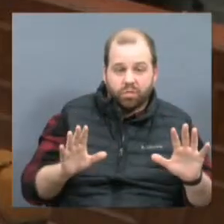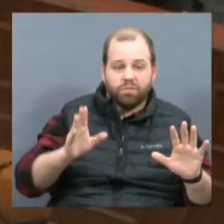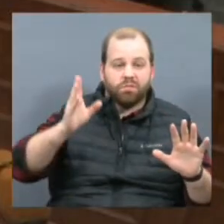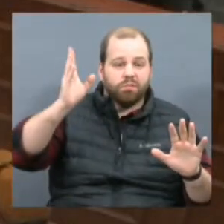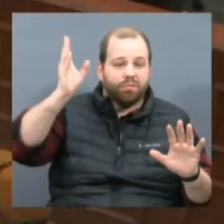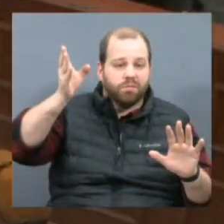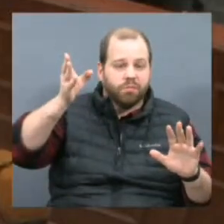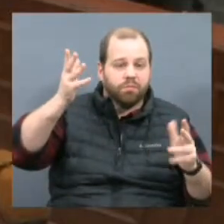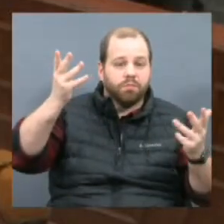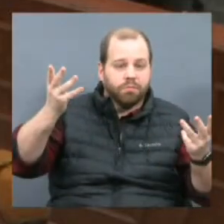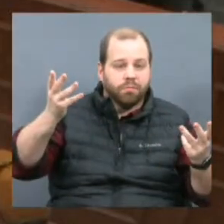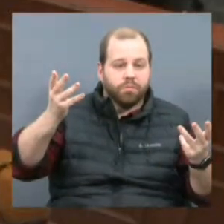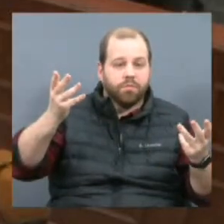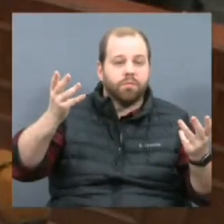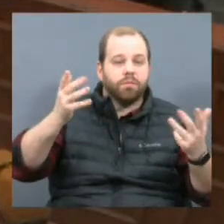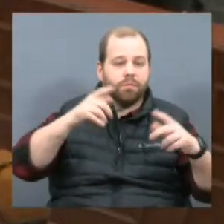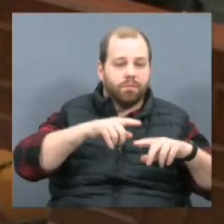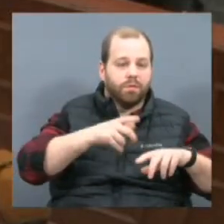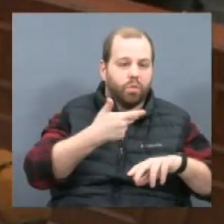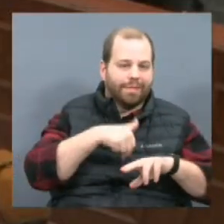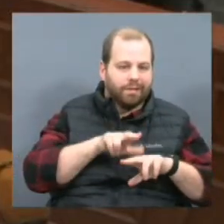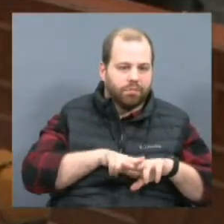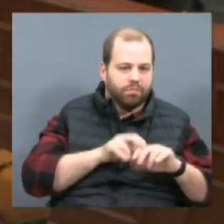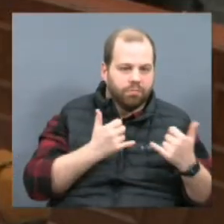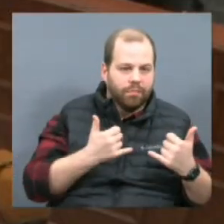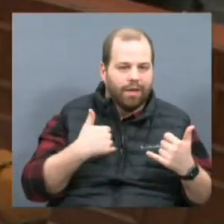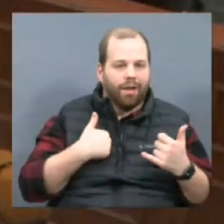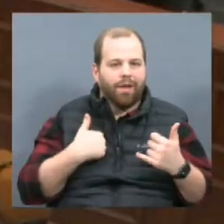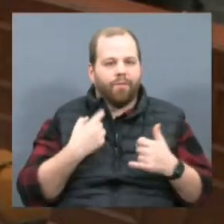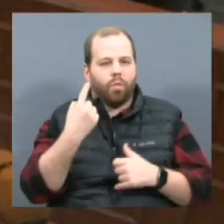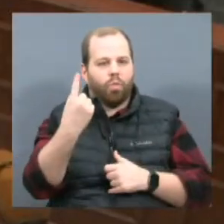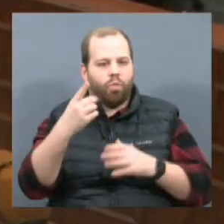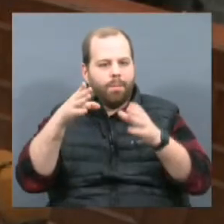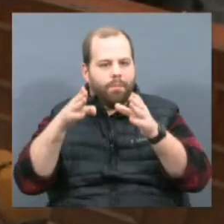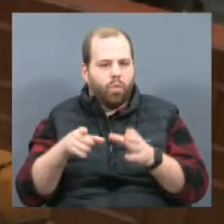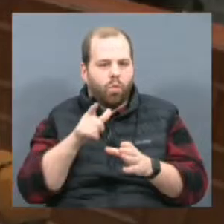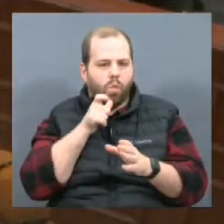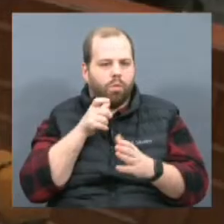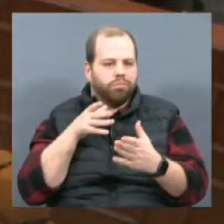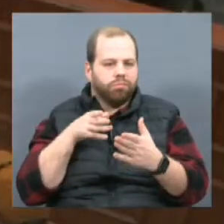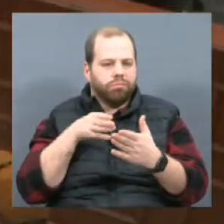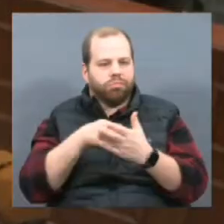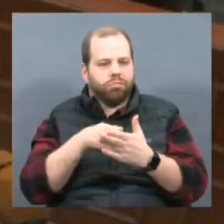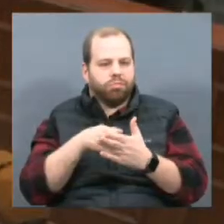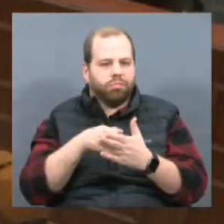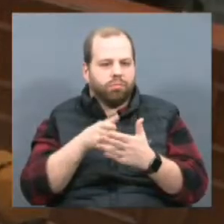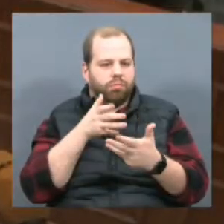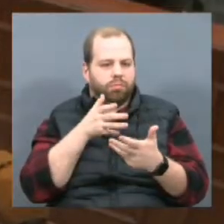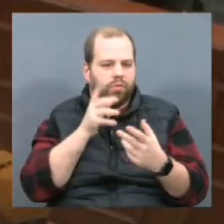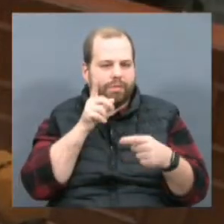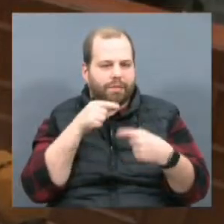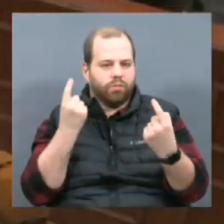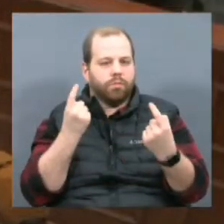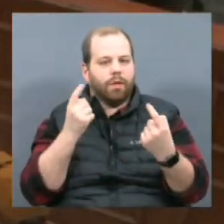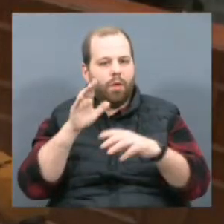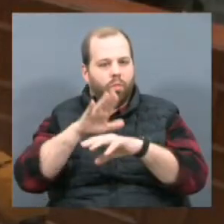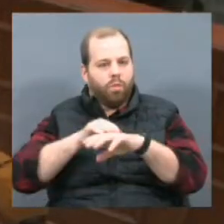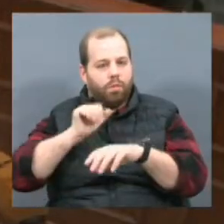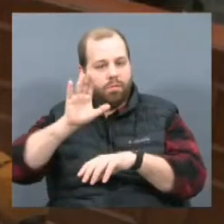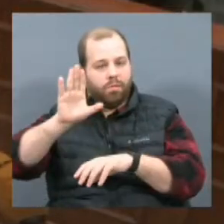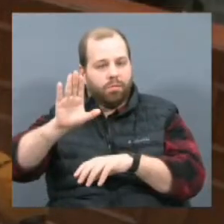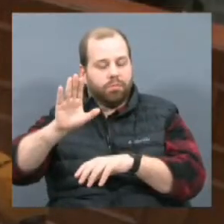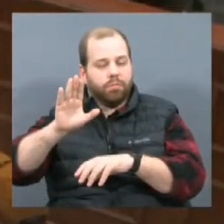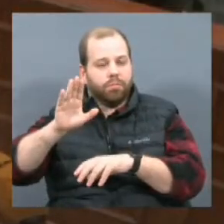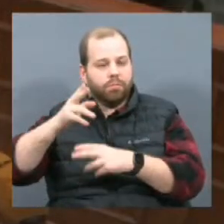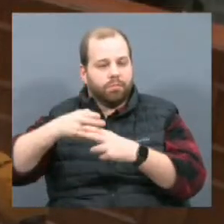presentation on this, Right. then of course you can take your seat. I have one card that is in opposition. I would bring that person up. And then